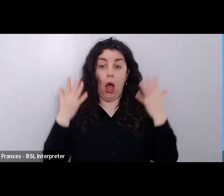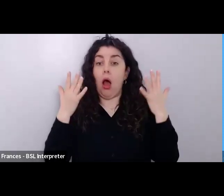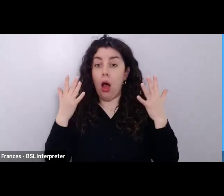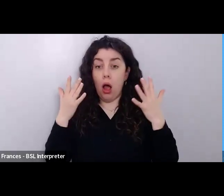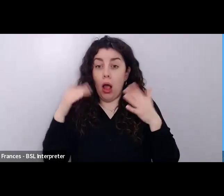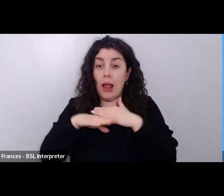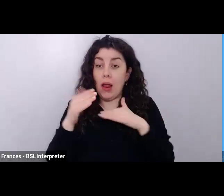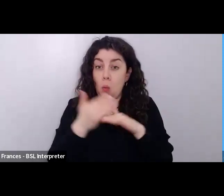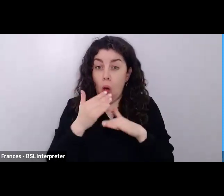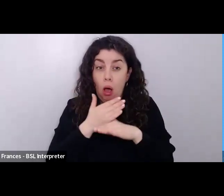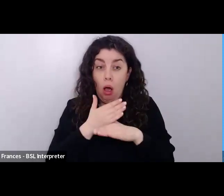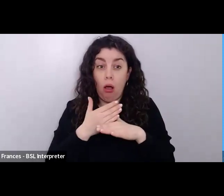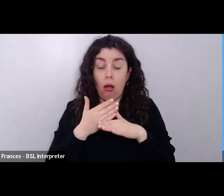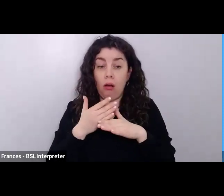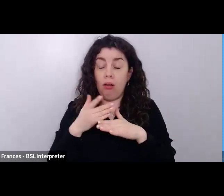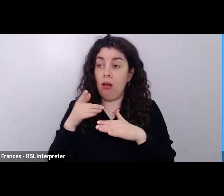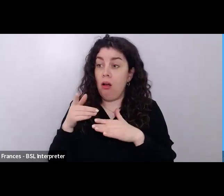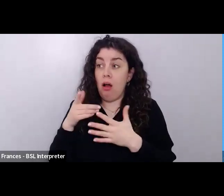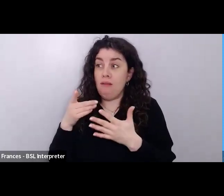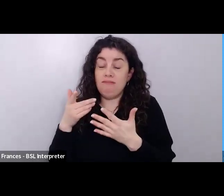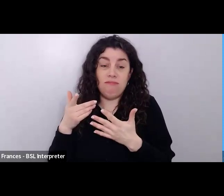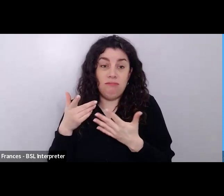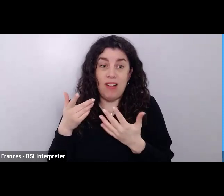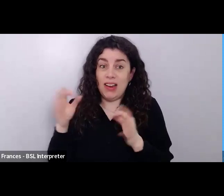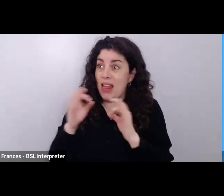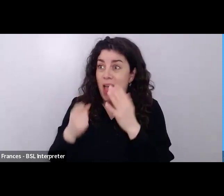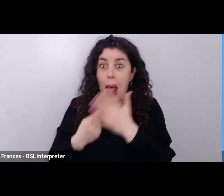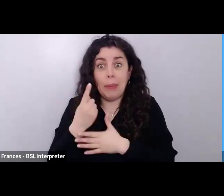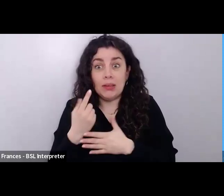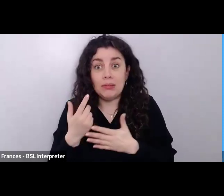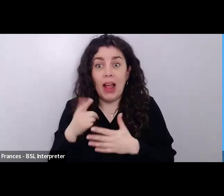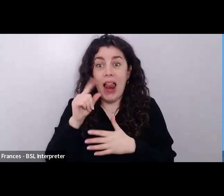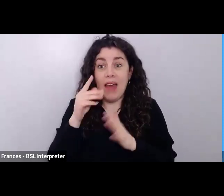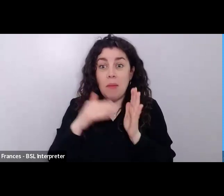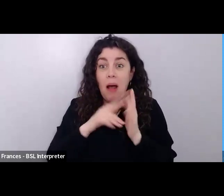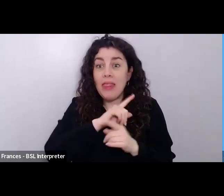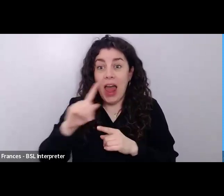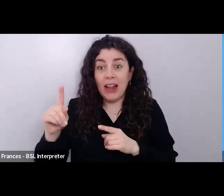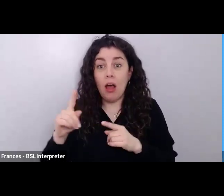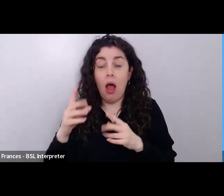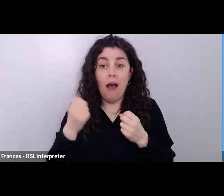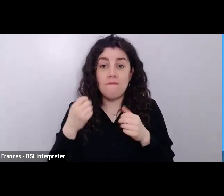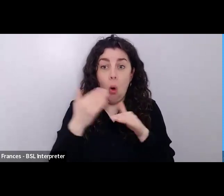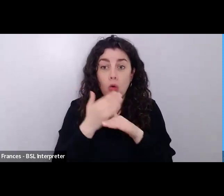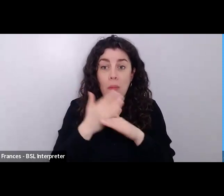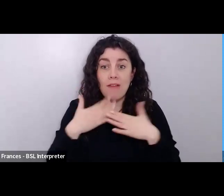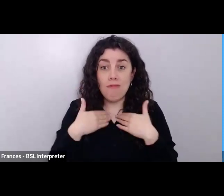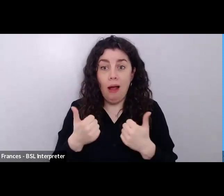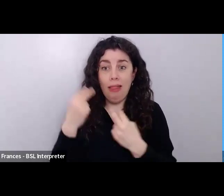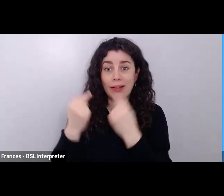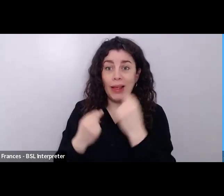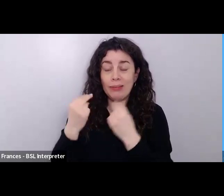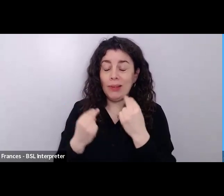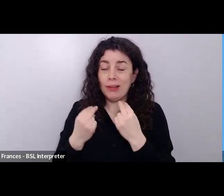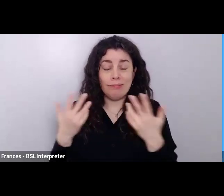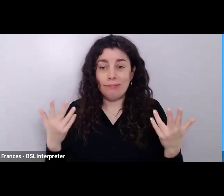met with more inaction. It was another 11 months before I had an occupational health assessment, by which time it was too